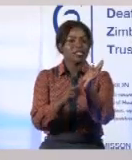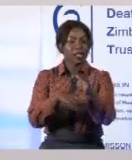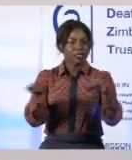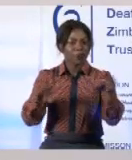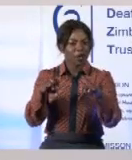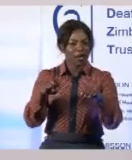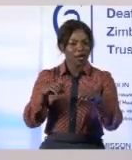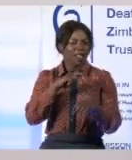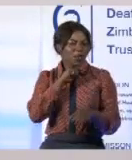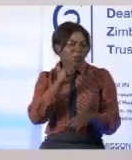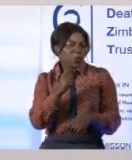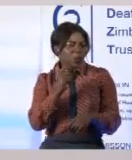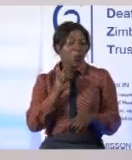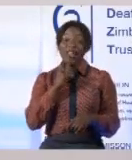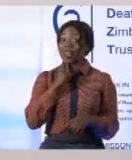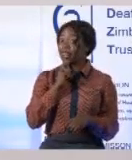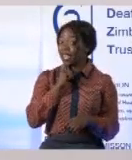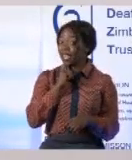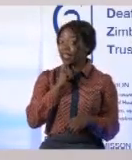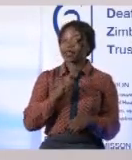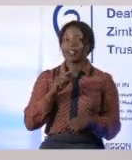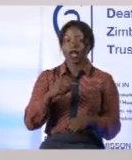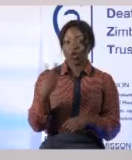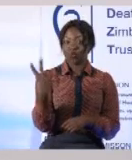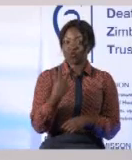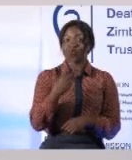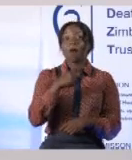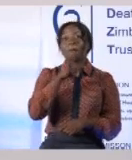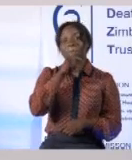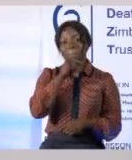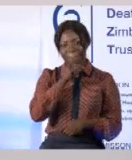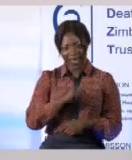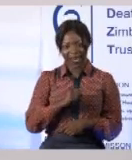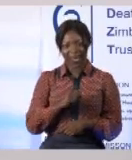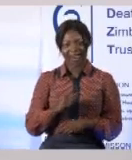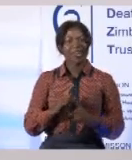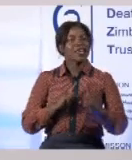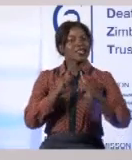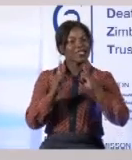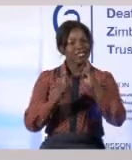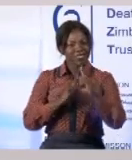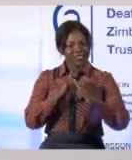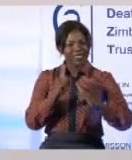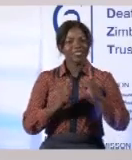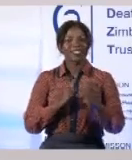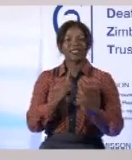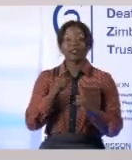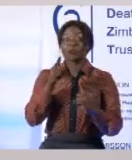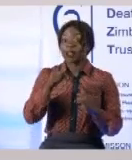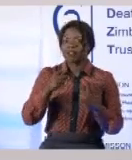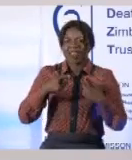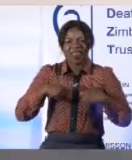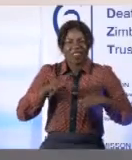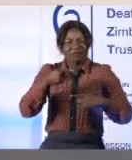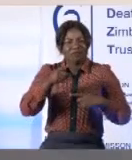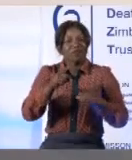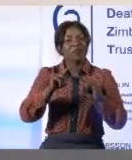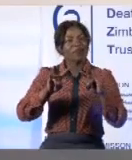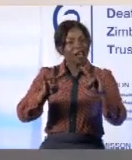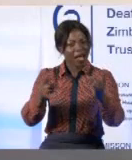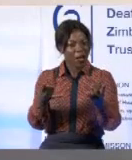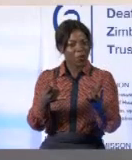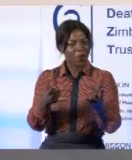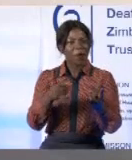reality. We have in studio with us two gentlemen who are talking us through their own experiences of